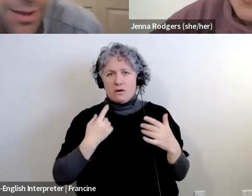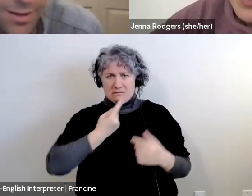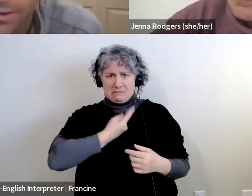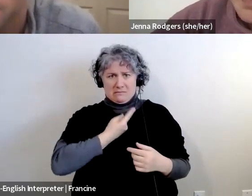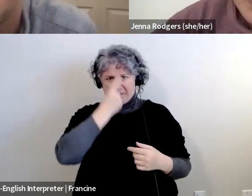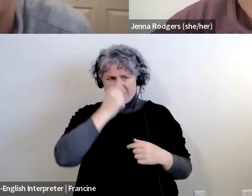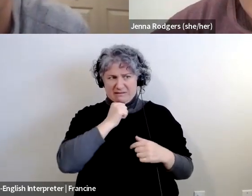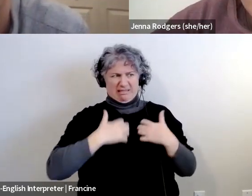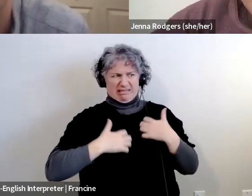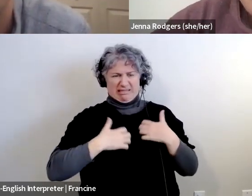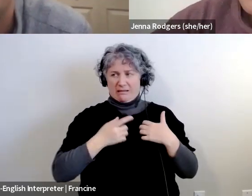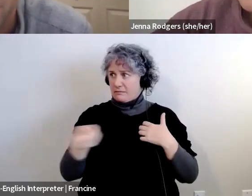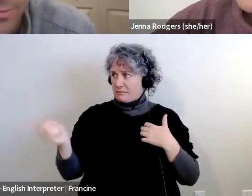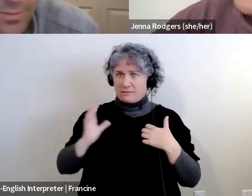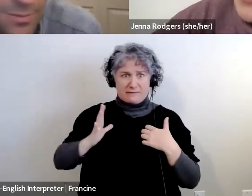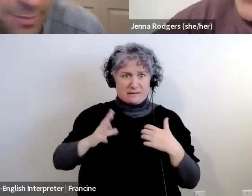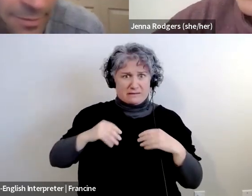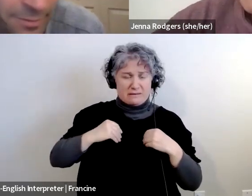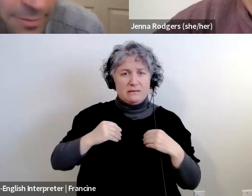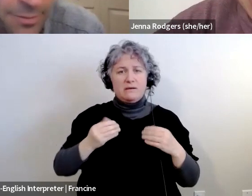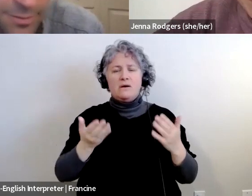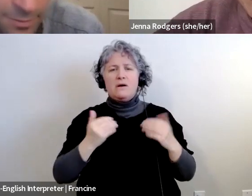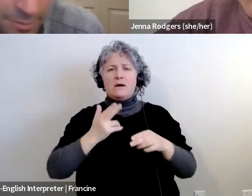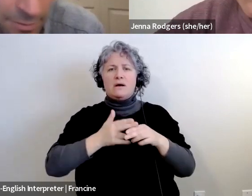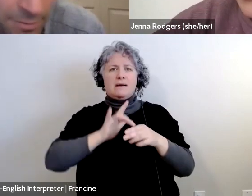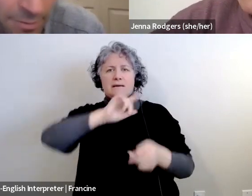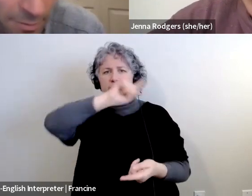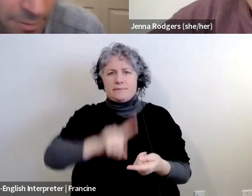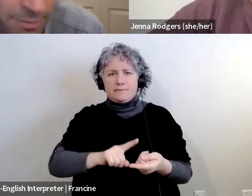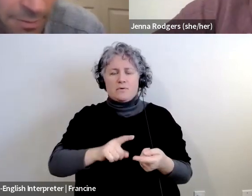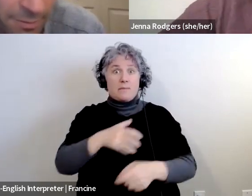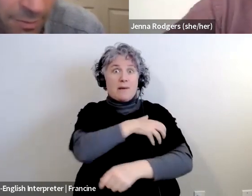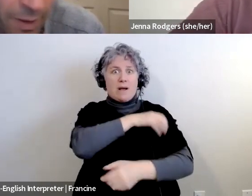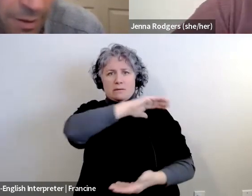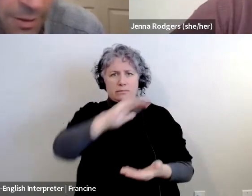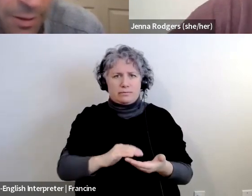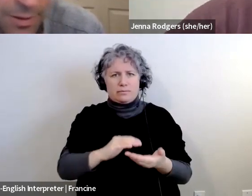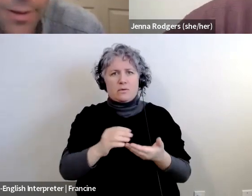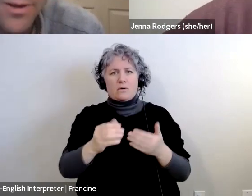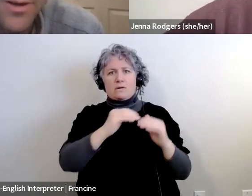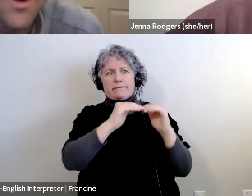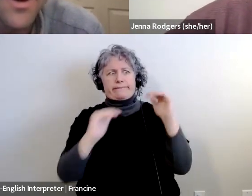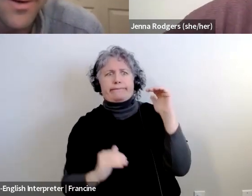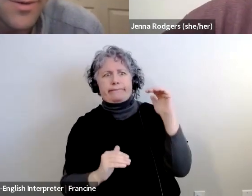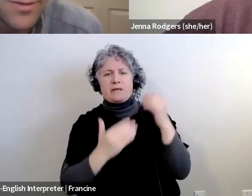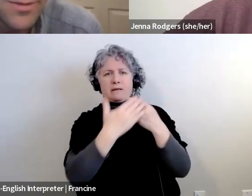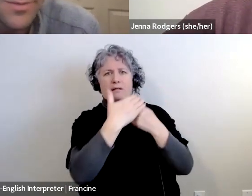is uncomfortable. There's the fear of losing status or power or privilege. Will I be perceived negatively if I